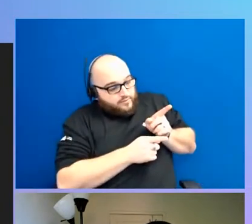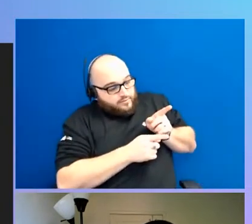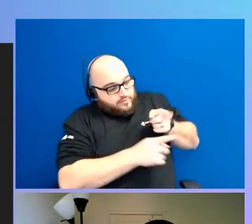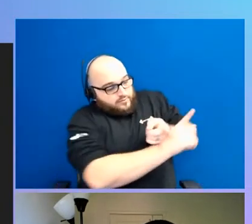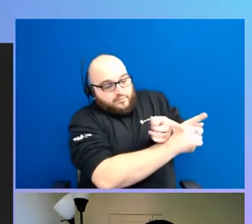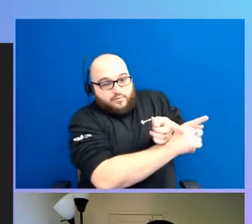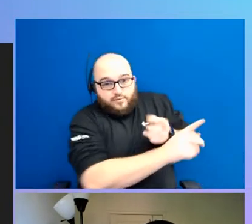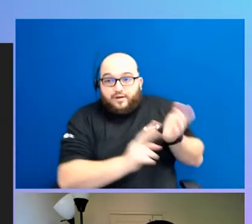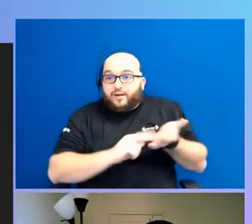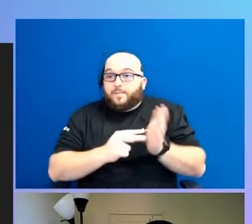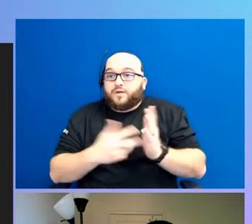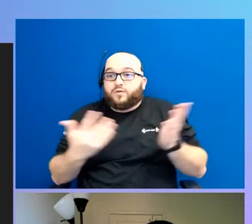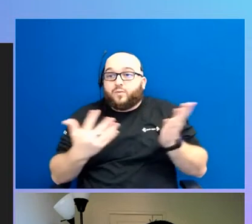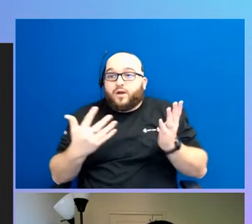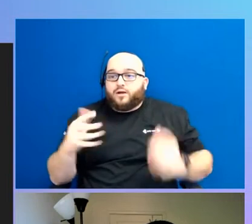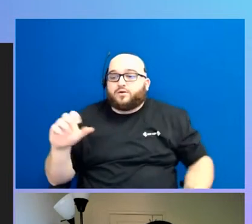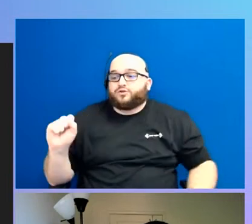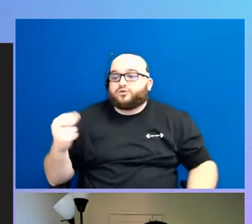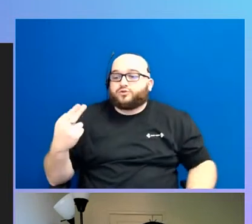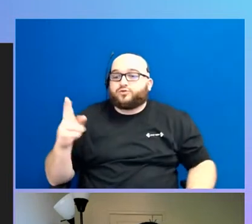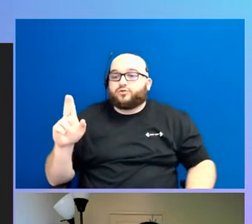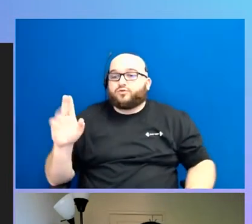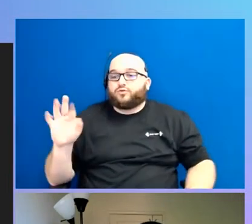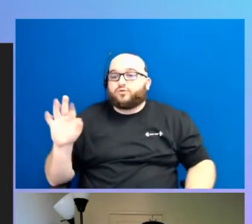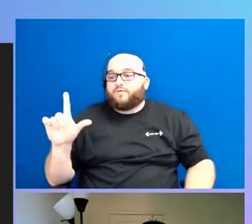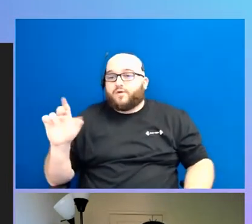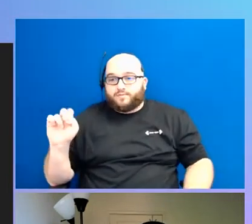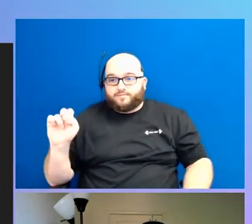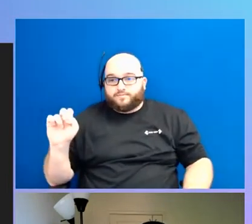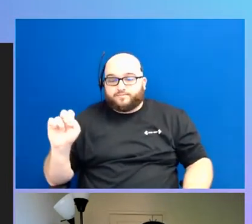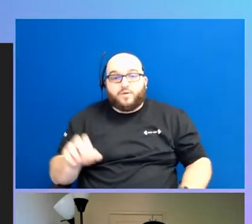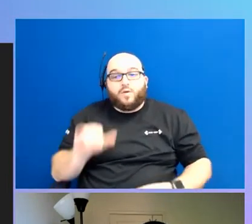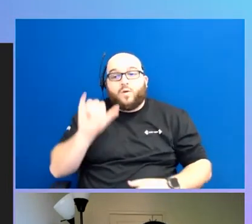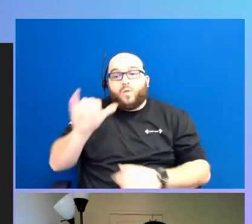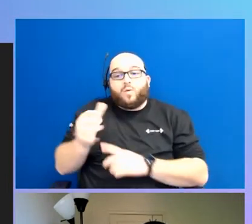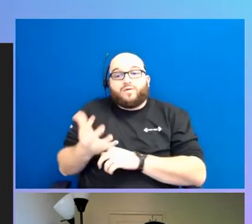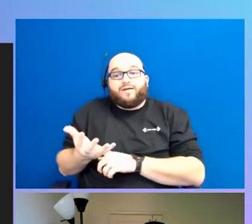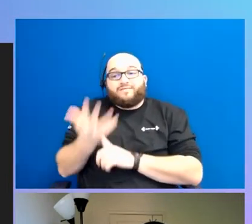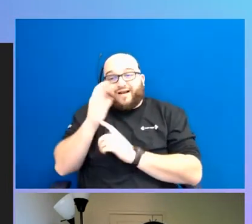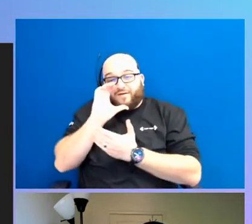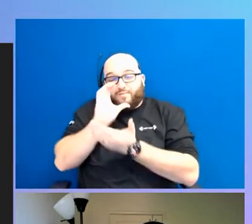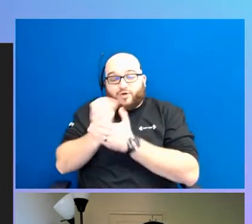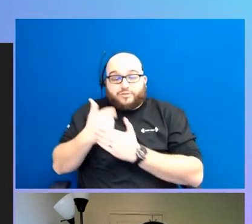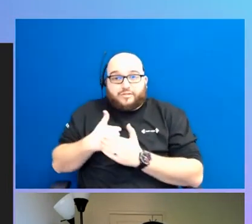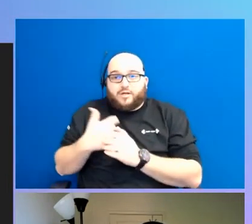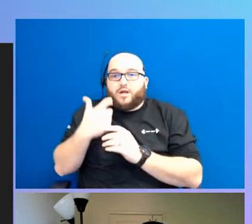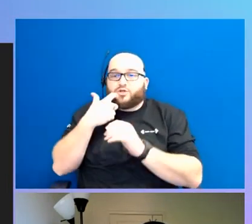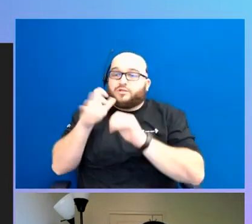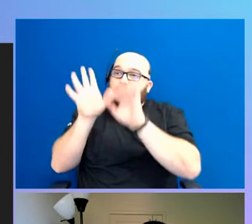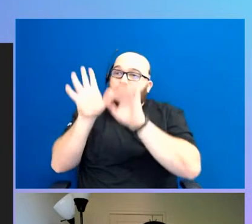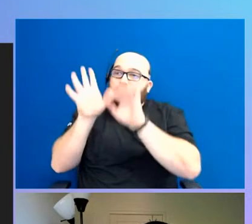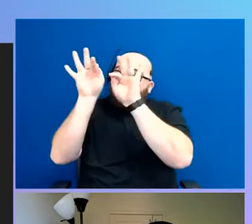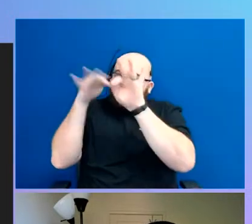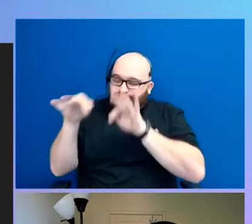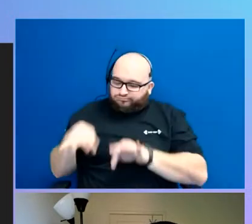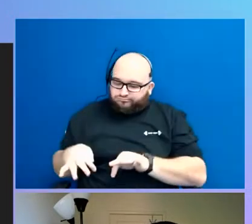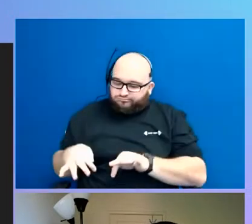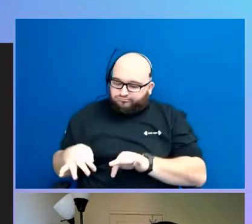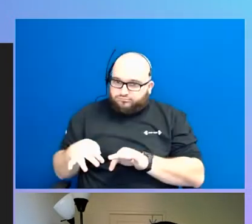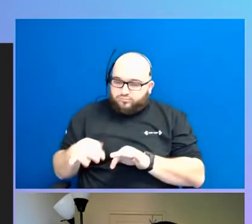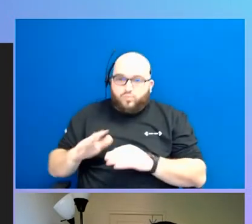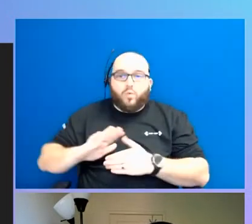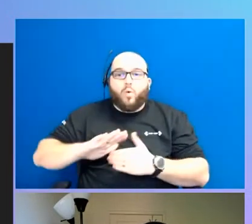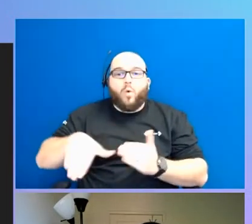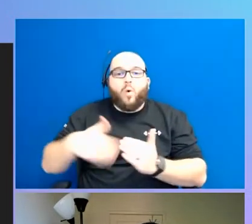means shuffle. So these 5 images that I've described, they are all